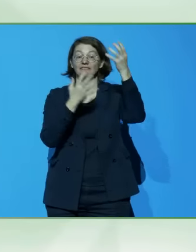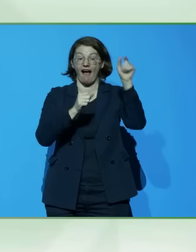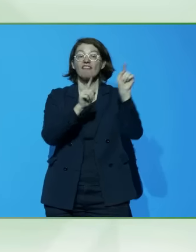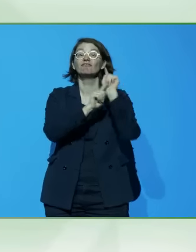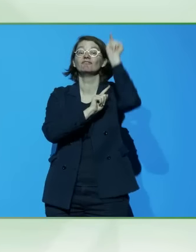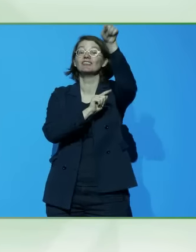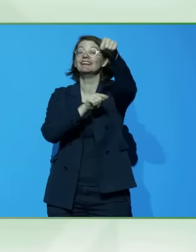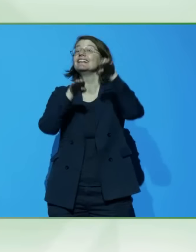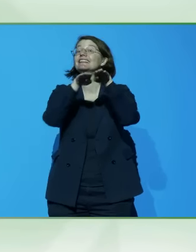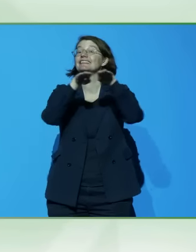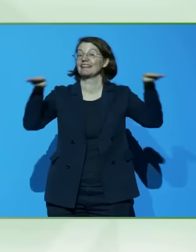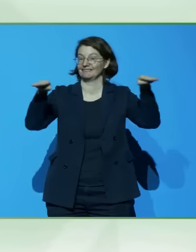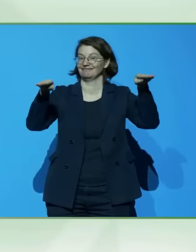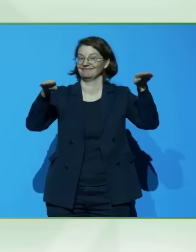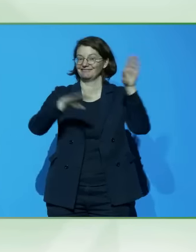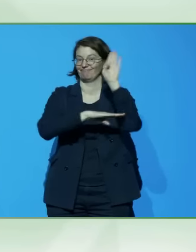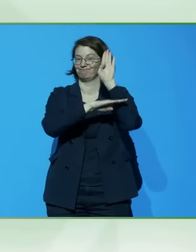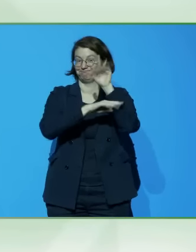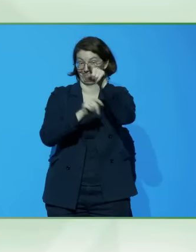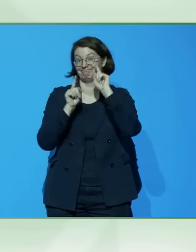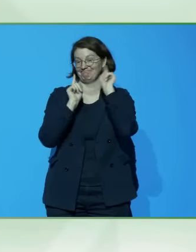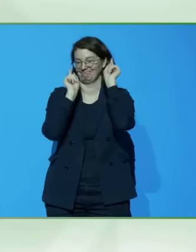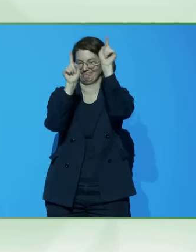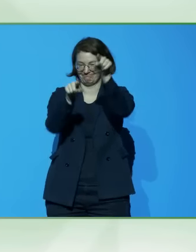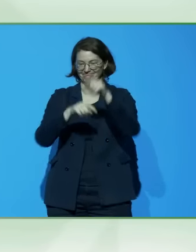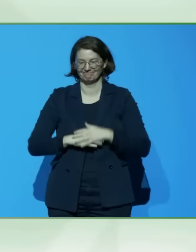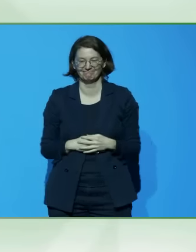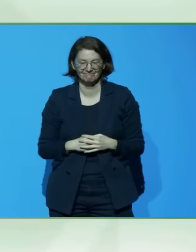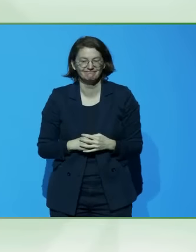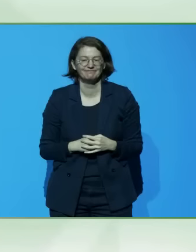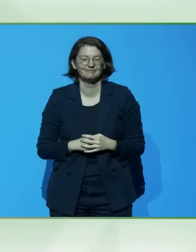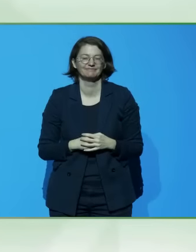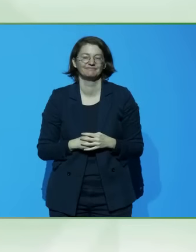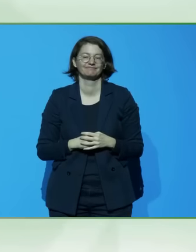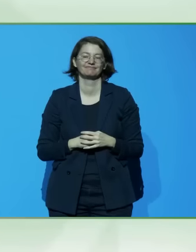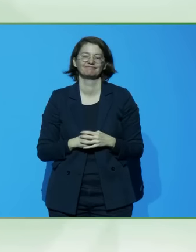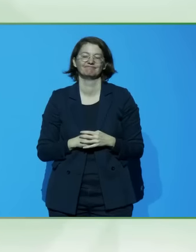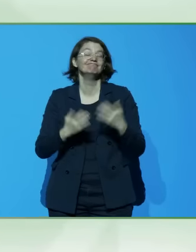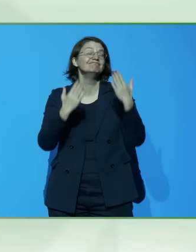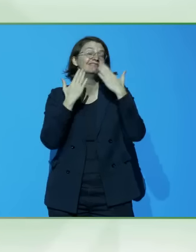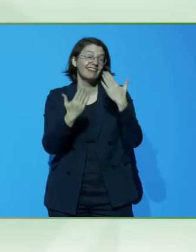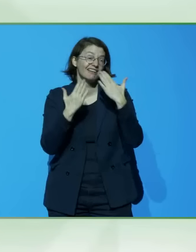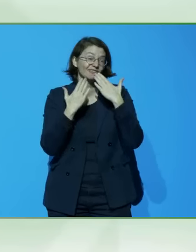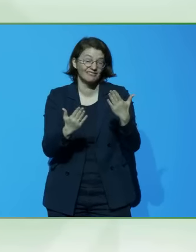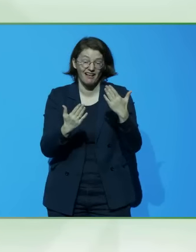right attitude. So thank you again for all of our volunteers.